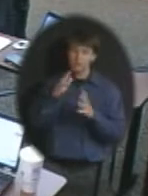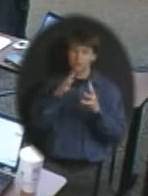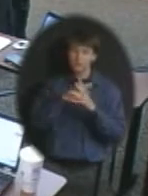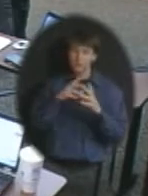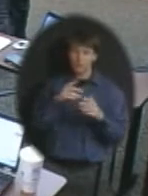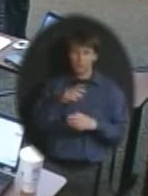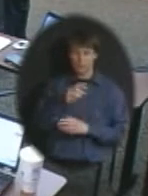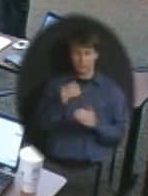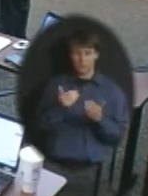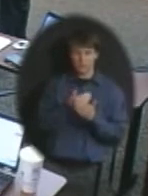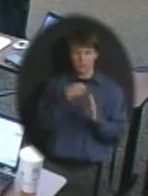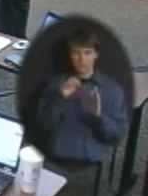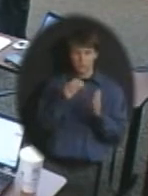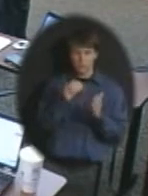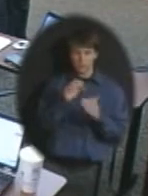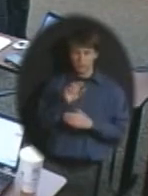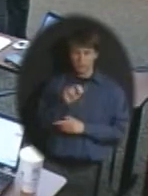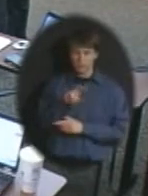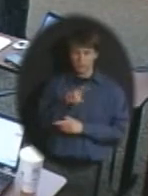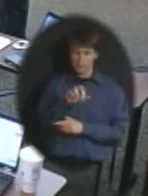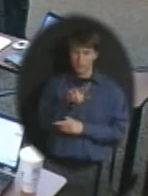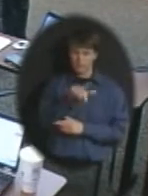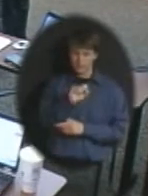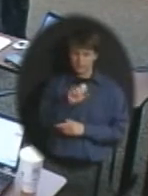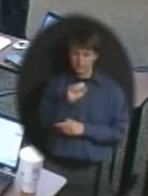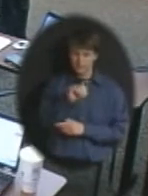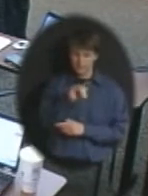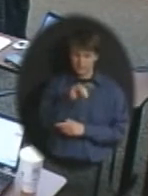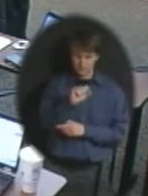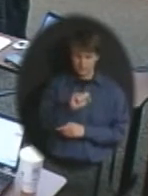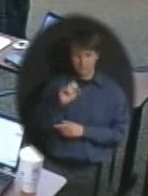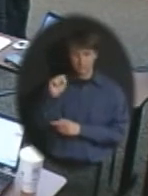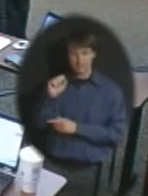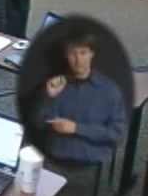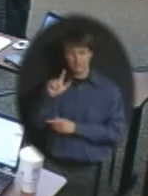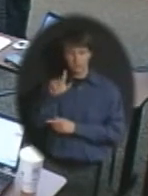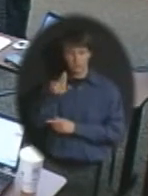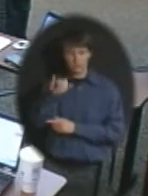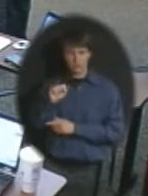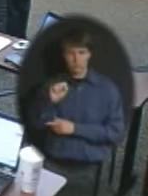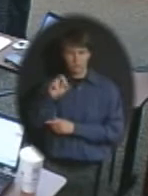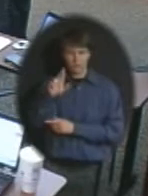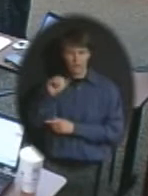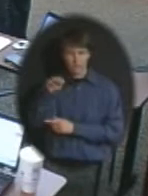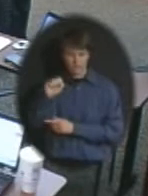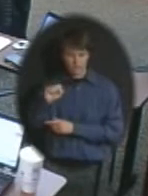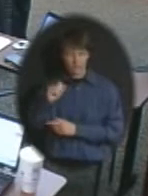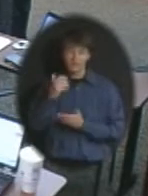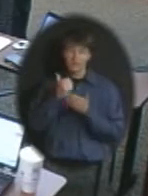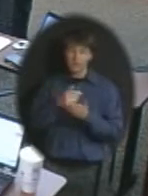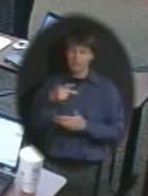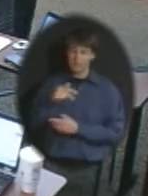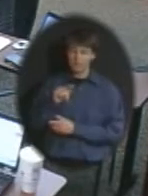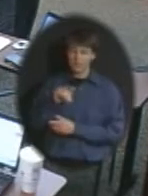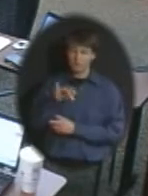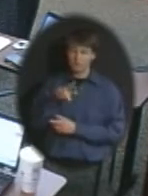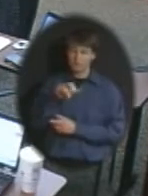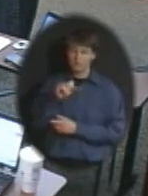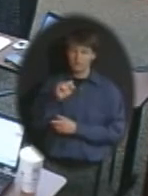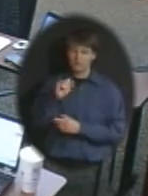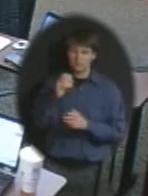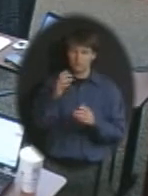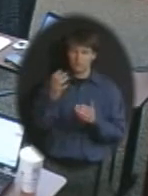Orleans Saints, Tampa Bay Buccaneers, St. Louis Rams, and New England Patriots. He helped the Patriots win Super Bowl 38 and Super Bowl